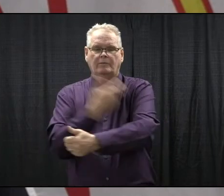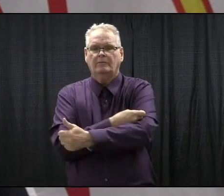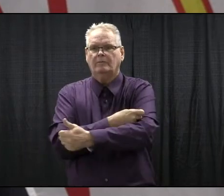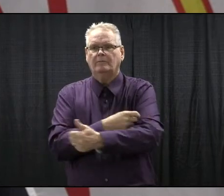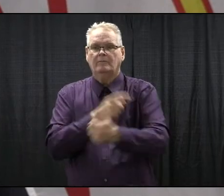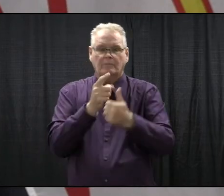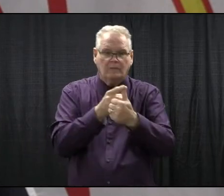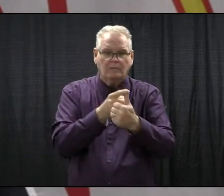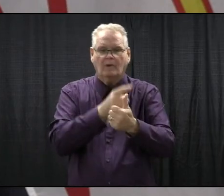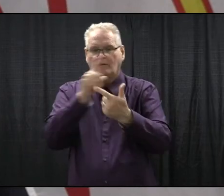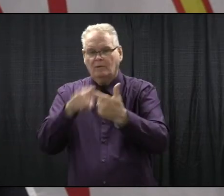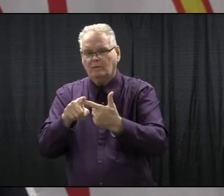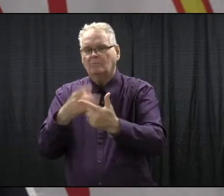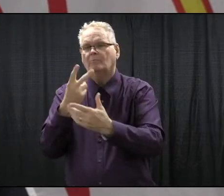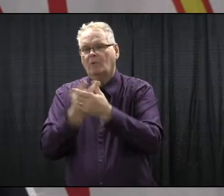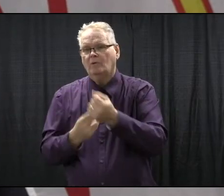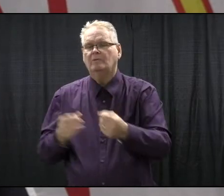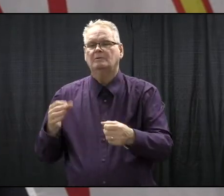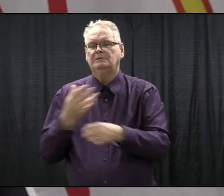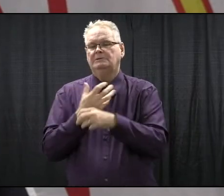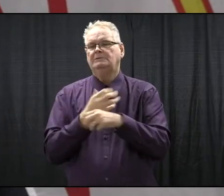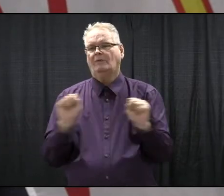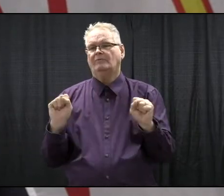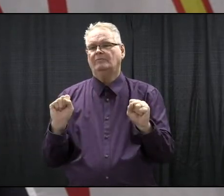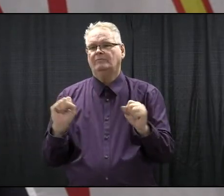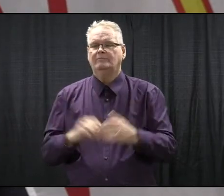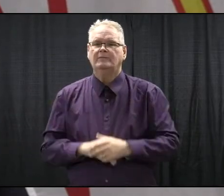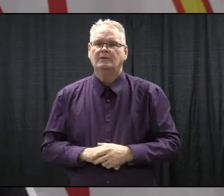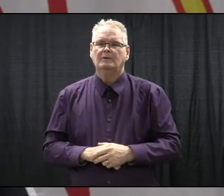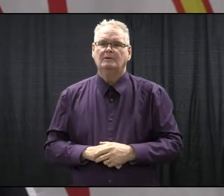are happy to do what they have to do.